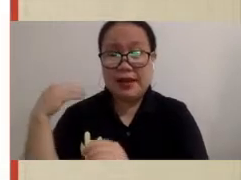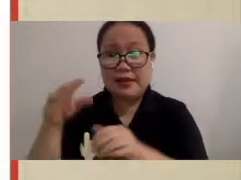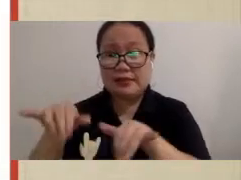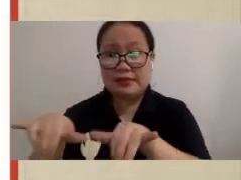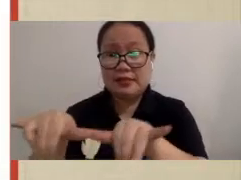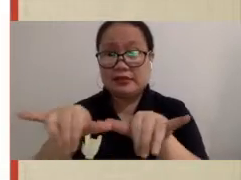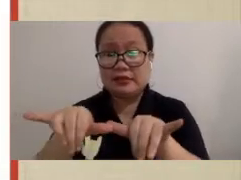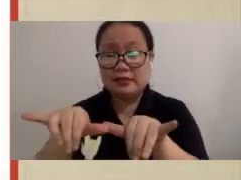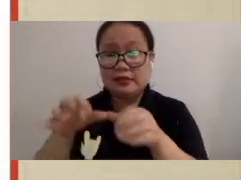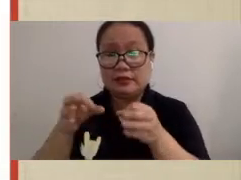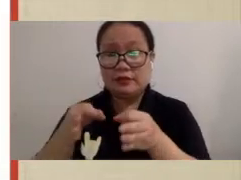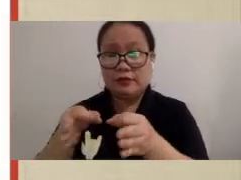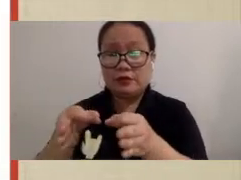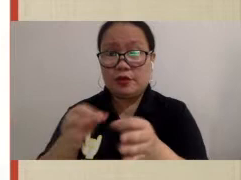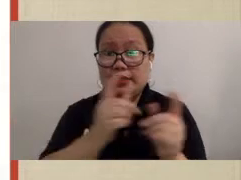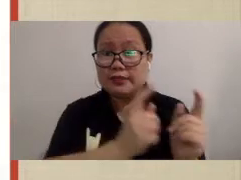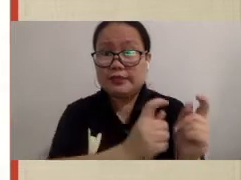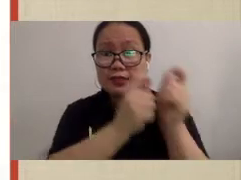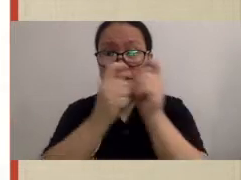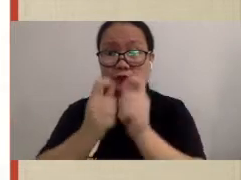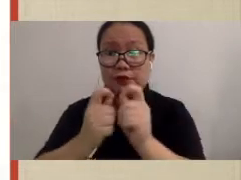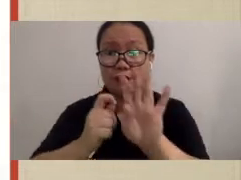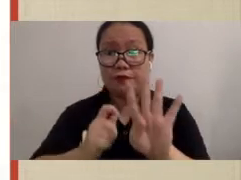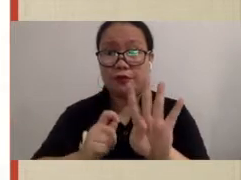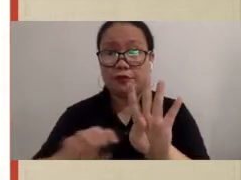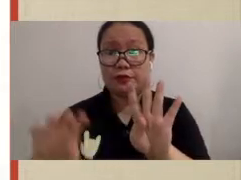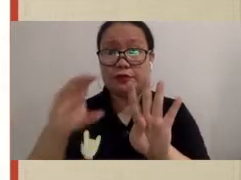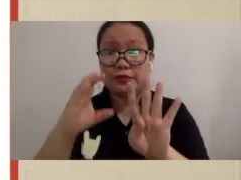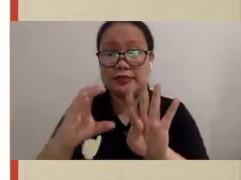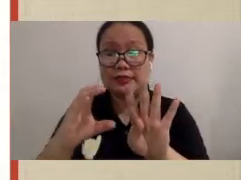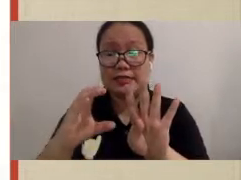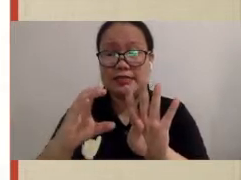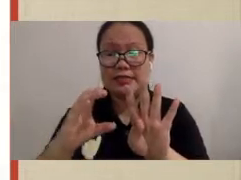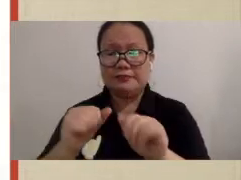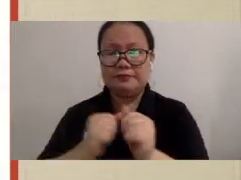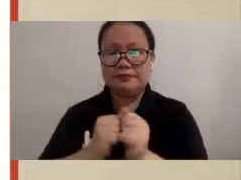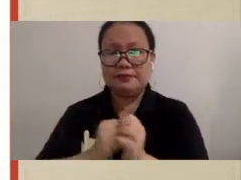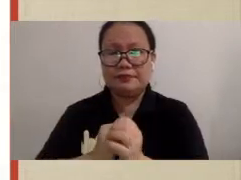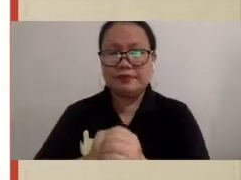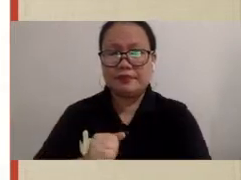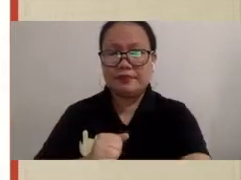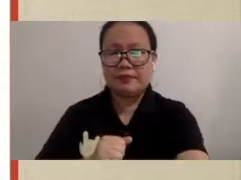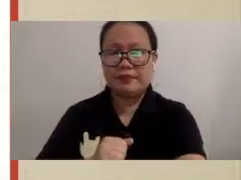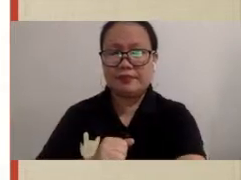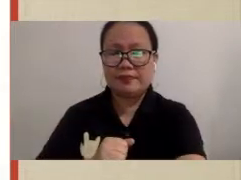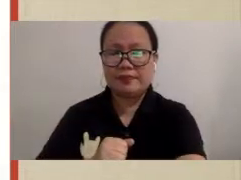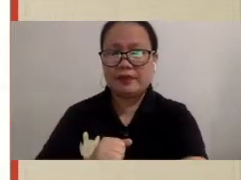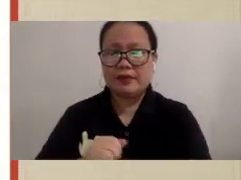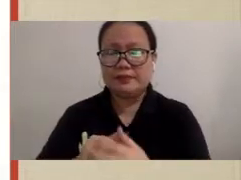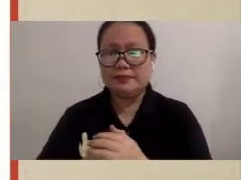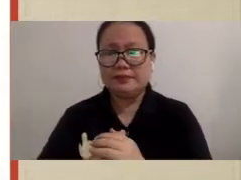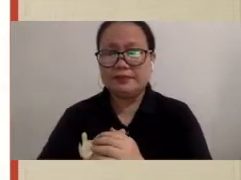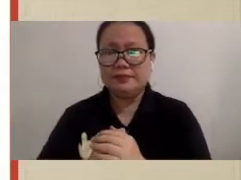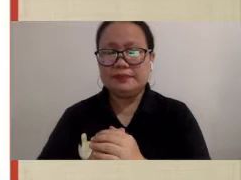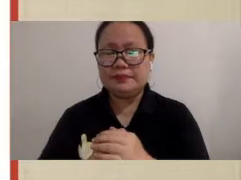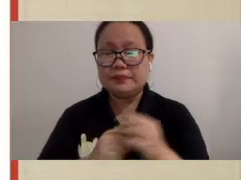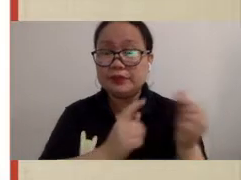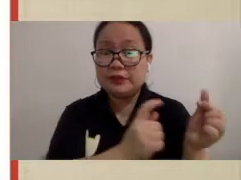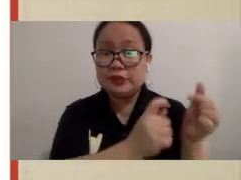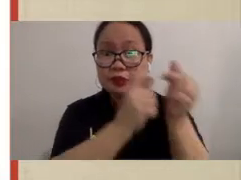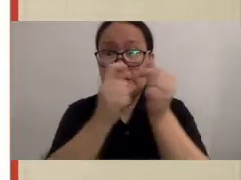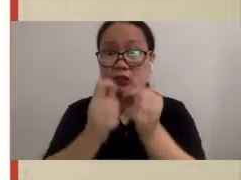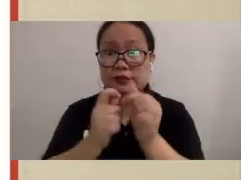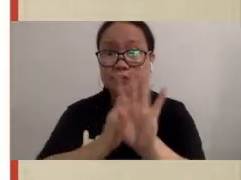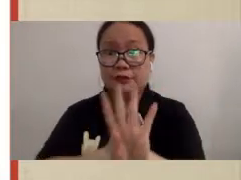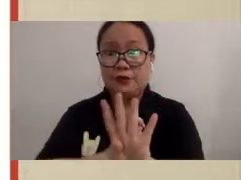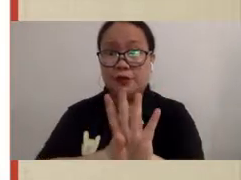so ililipat natin si 4 for us to have the value of c and equate